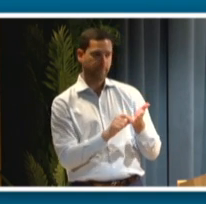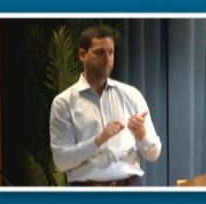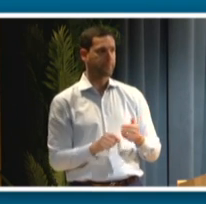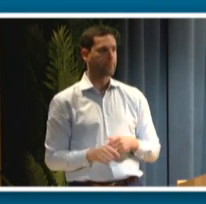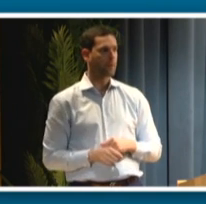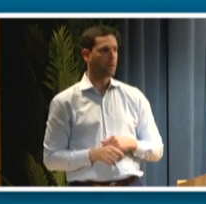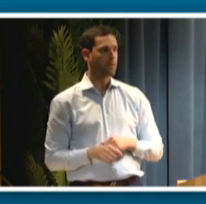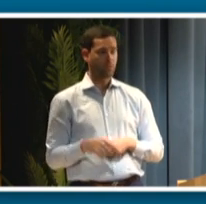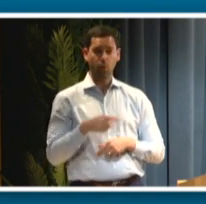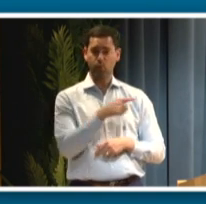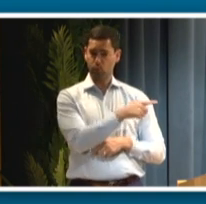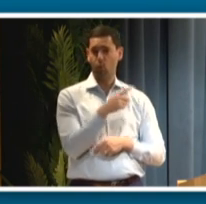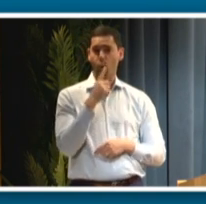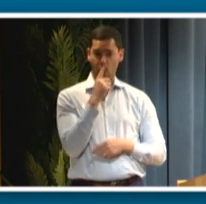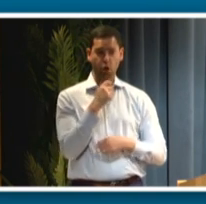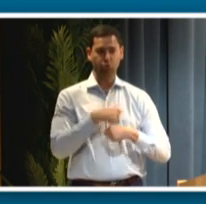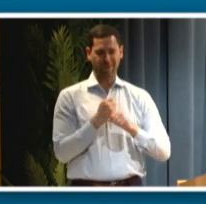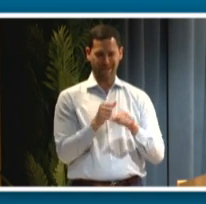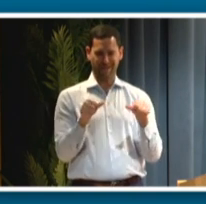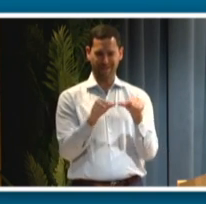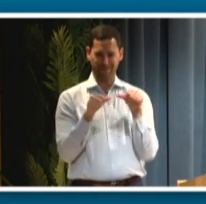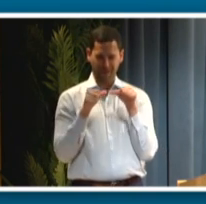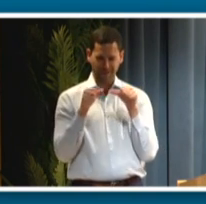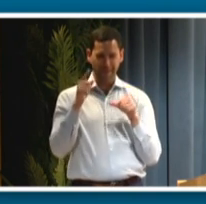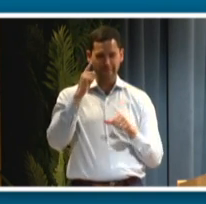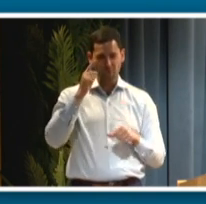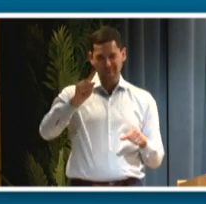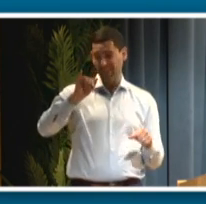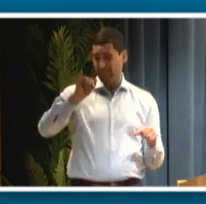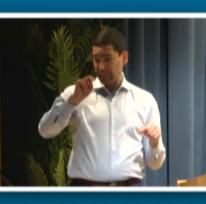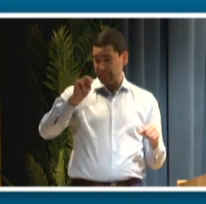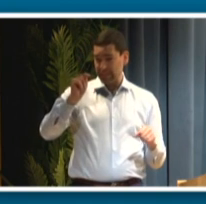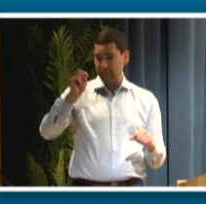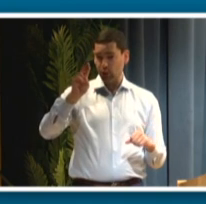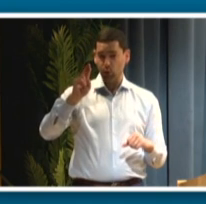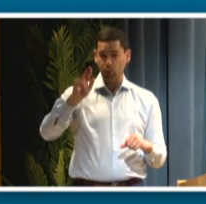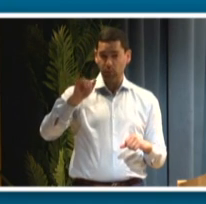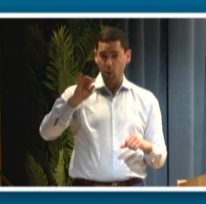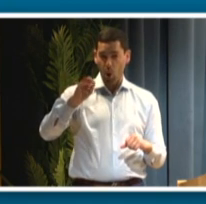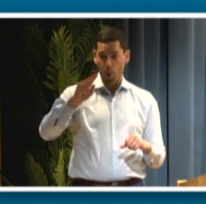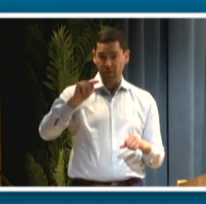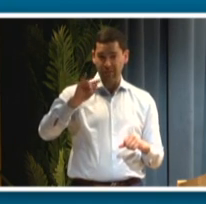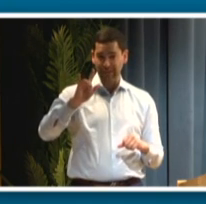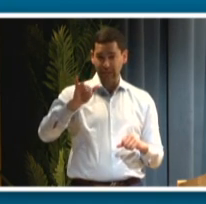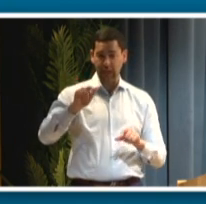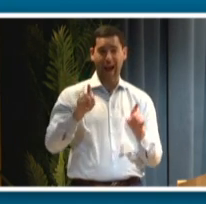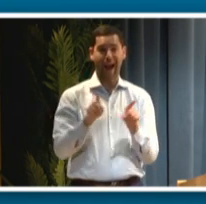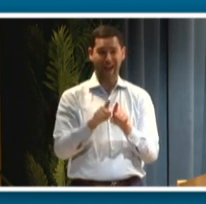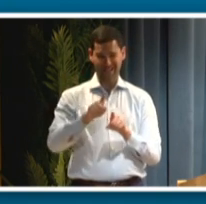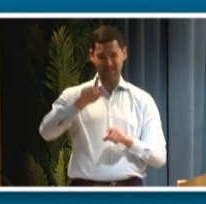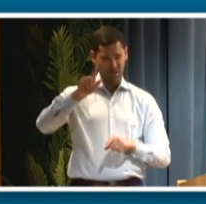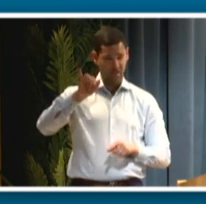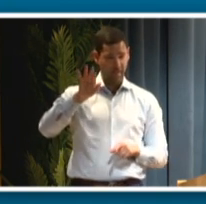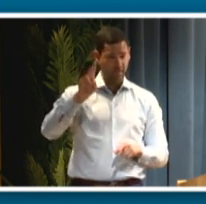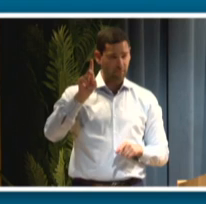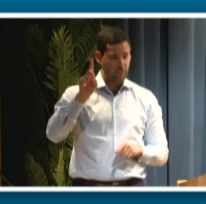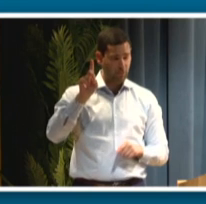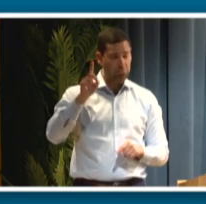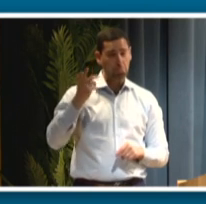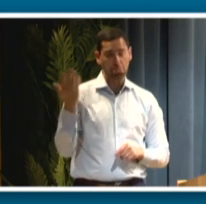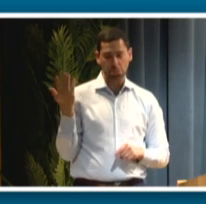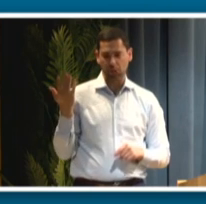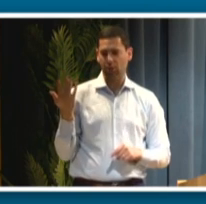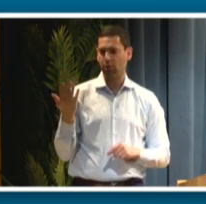space for interiority as lived that creates maybe a space for these young people that